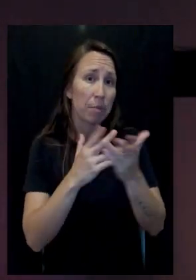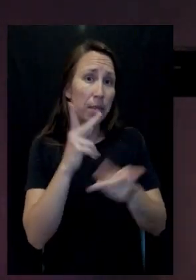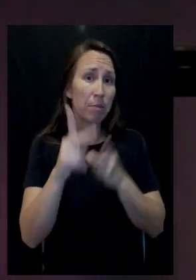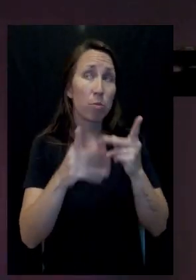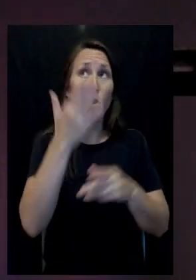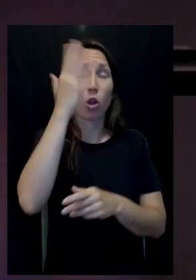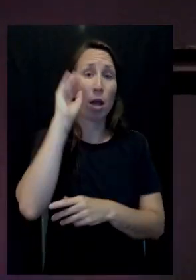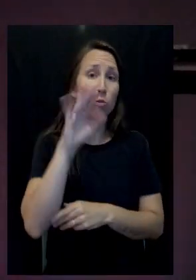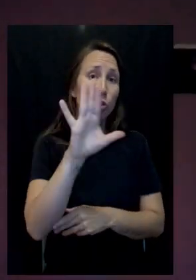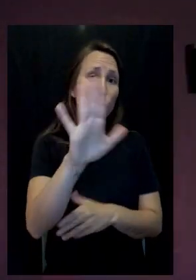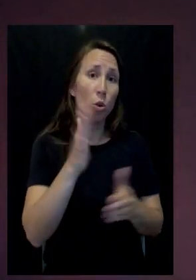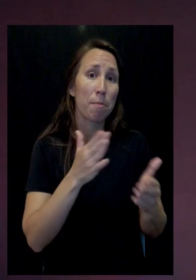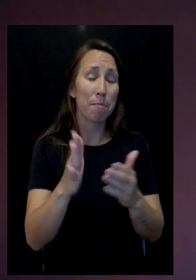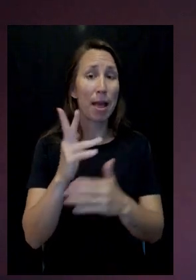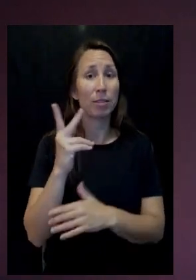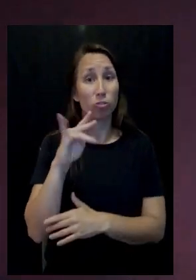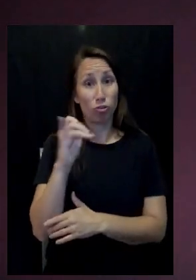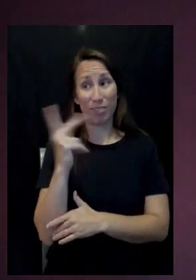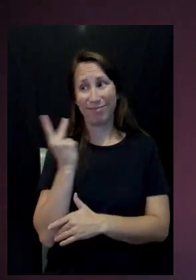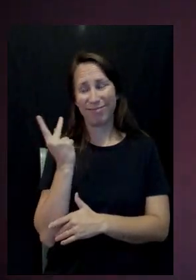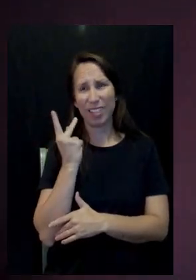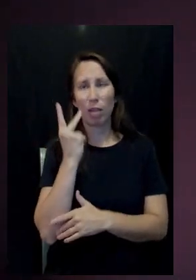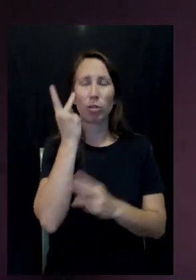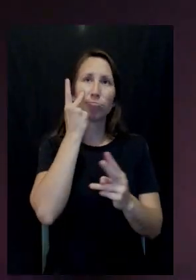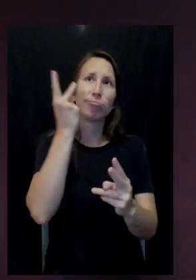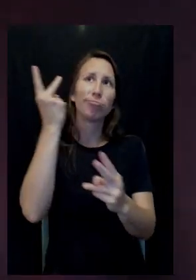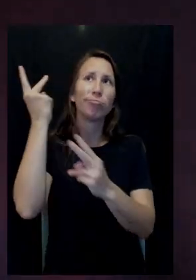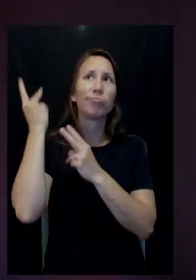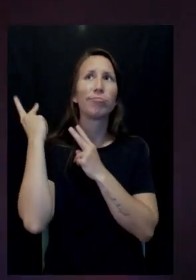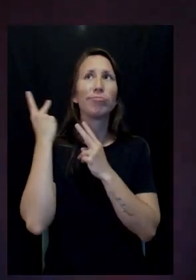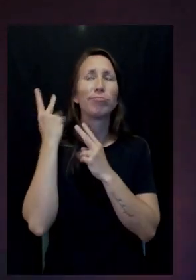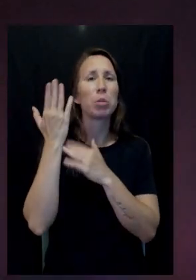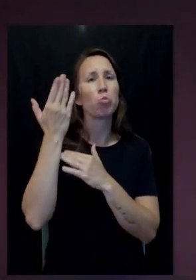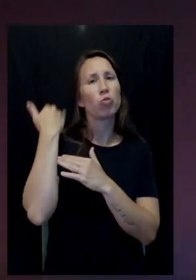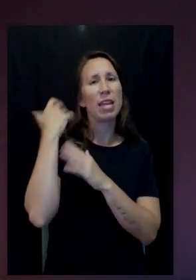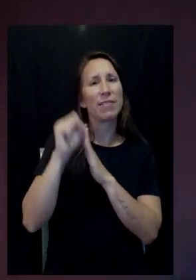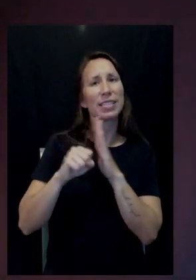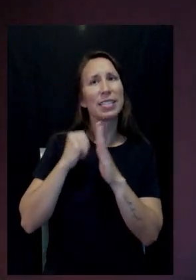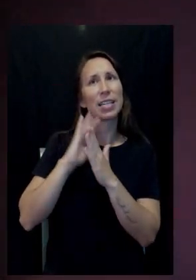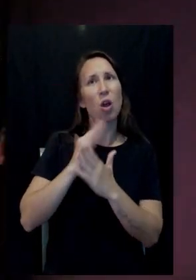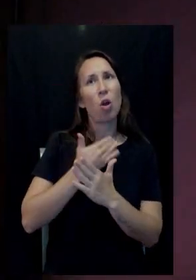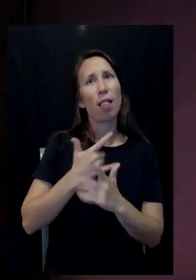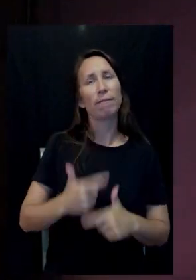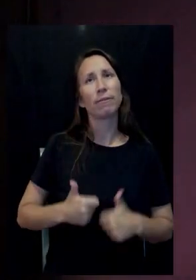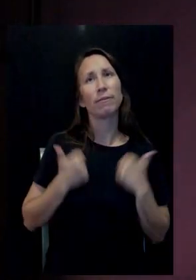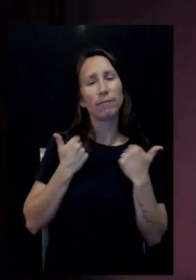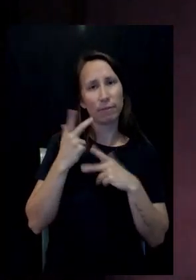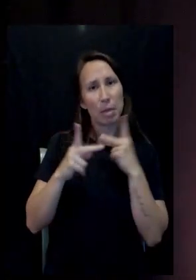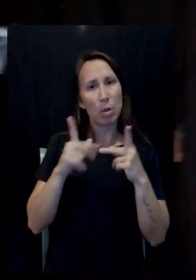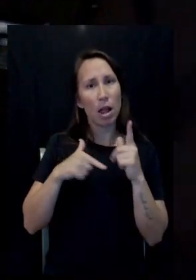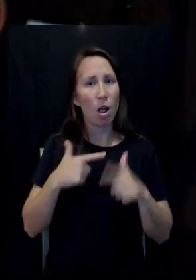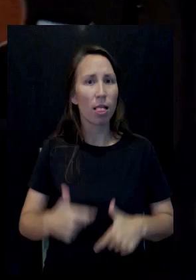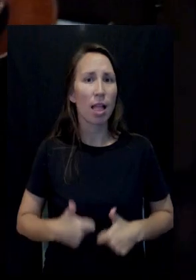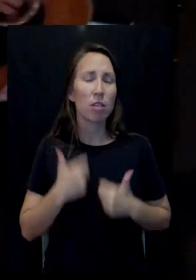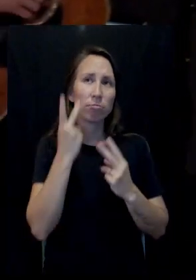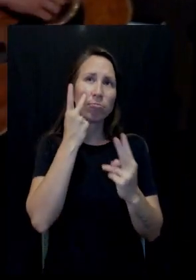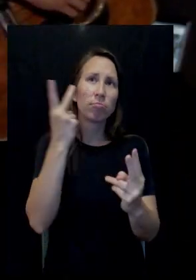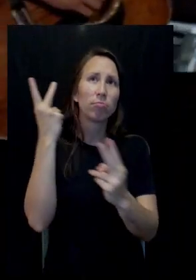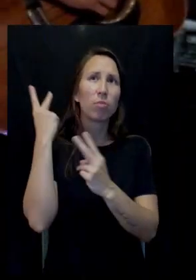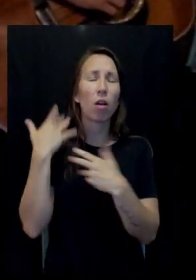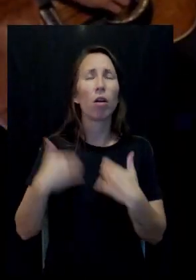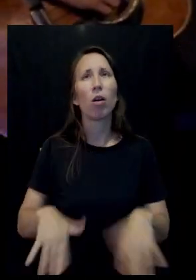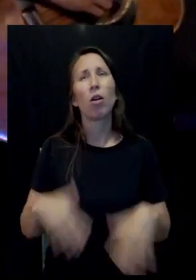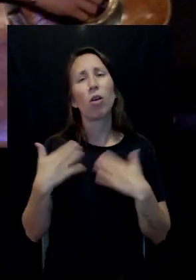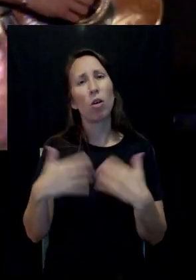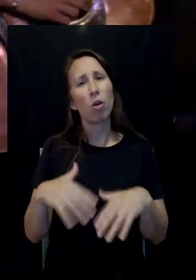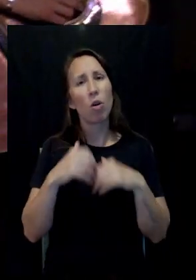of the people that God's put in your path. You know, Jill and I were reflecting on this the other day in previous seasons. We've had people in our lives and we were